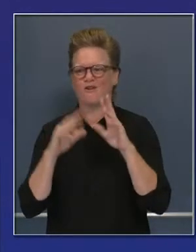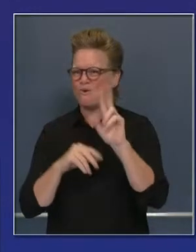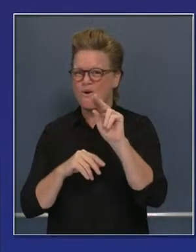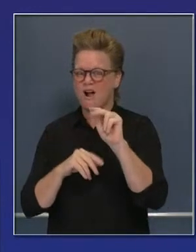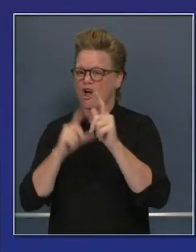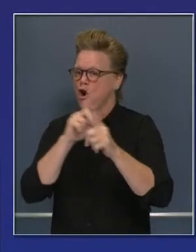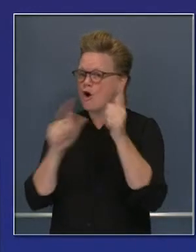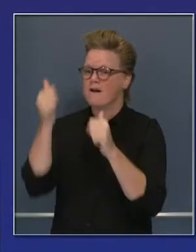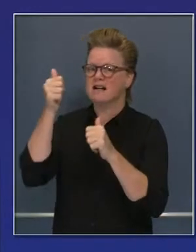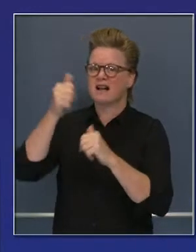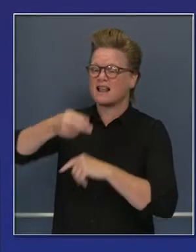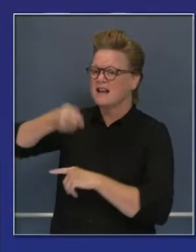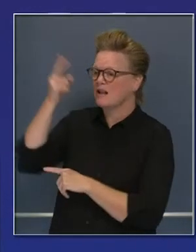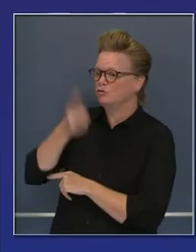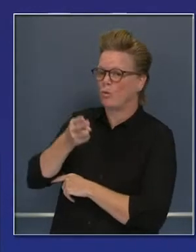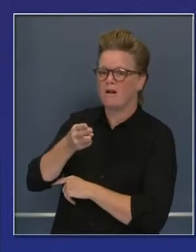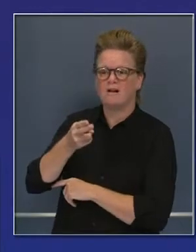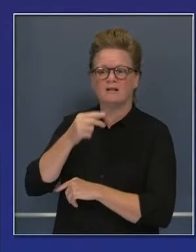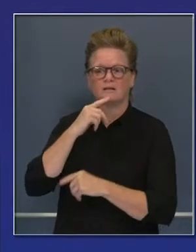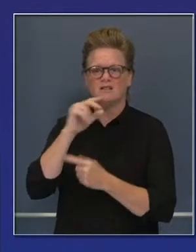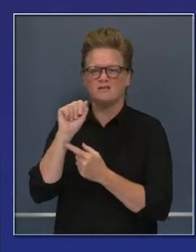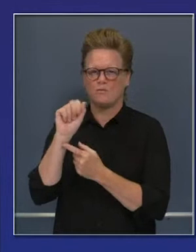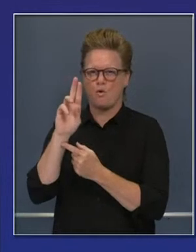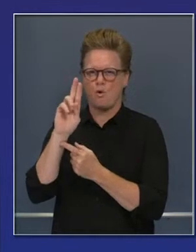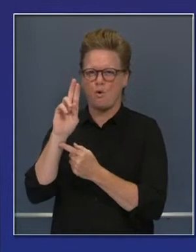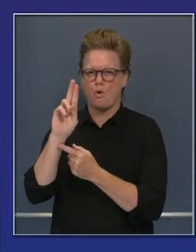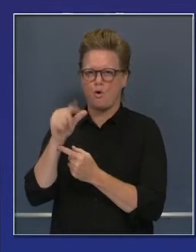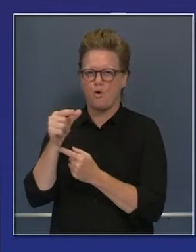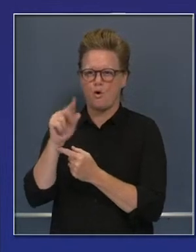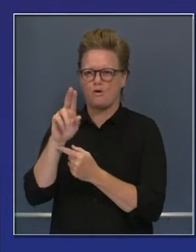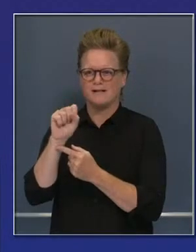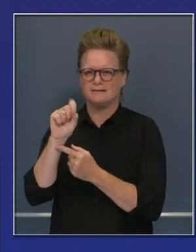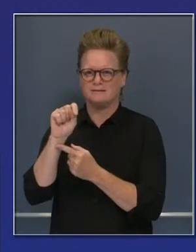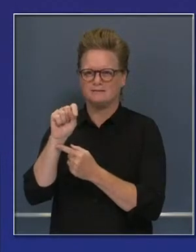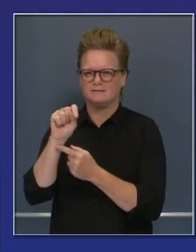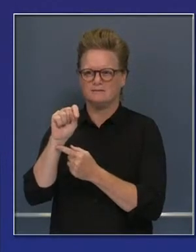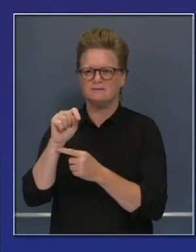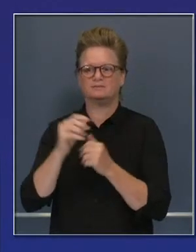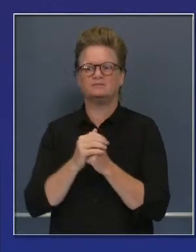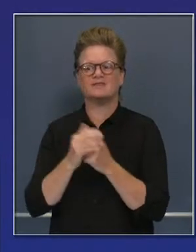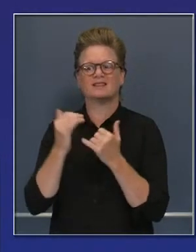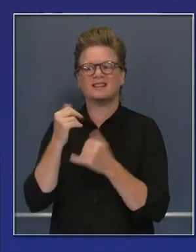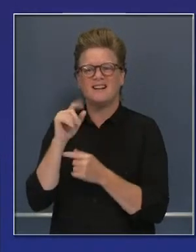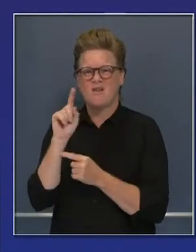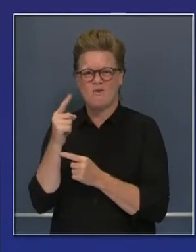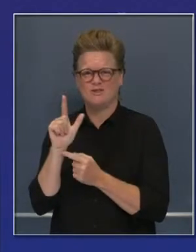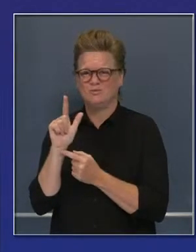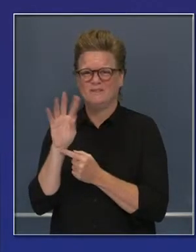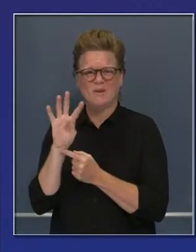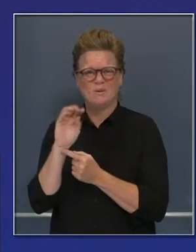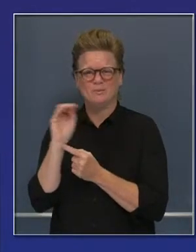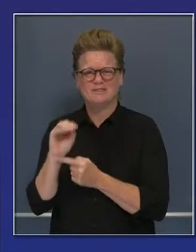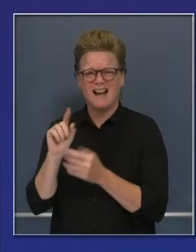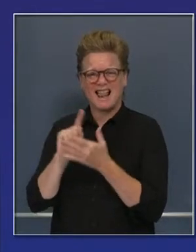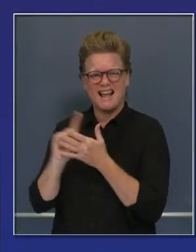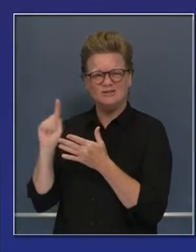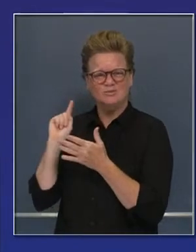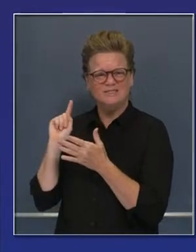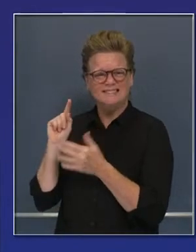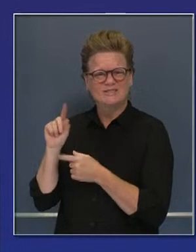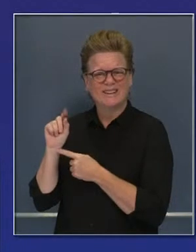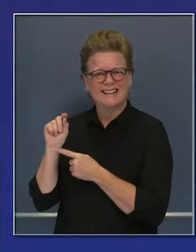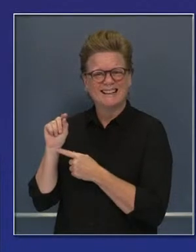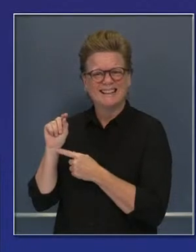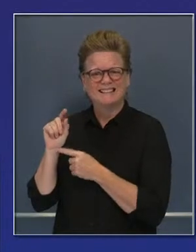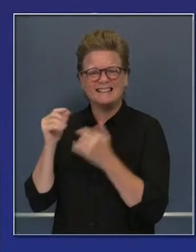history, 261,000 acres last week, 20% contained, has grown to 356,000 acres in